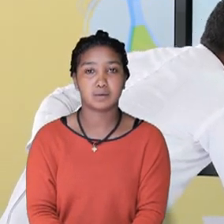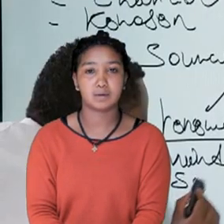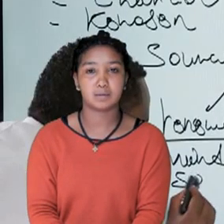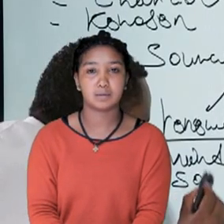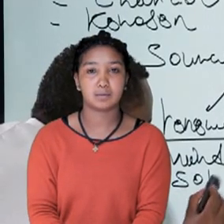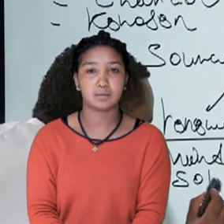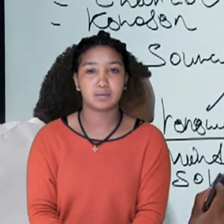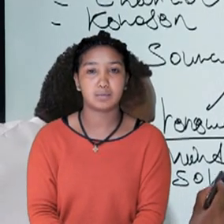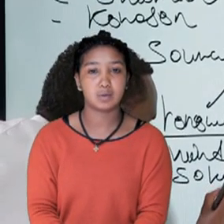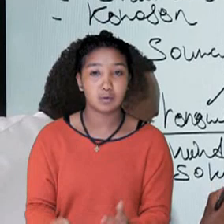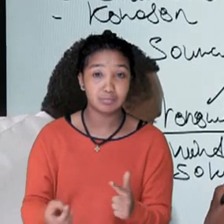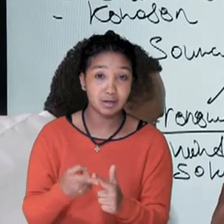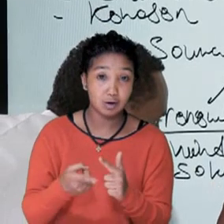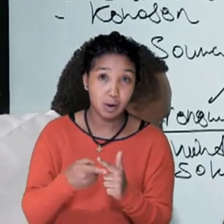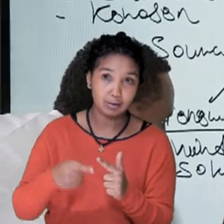solar energy,